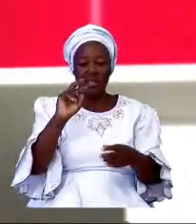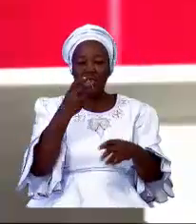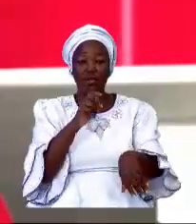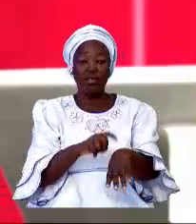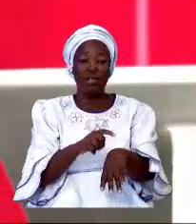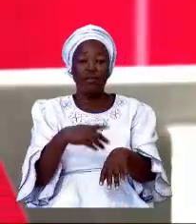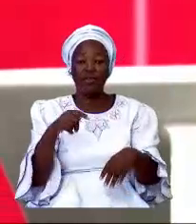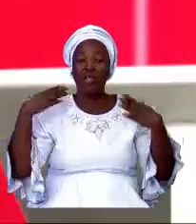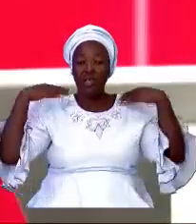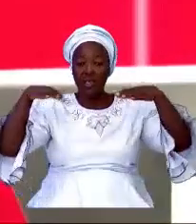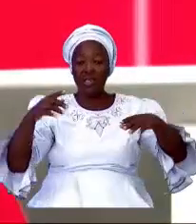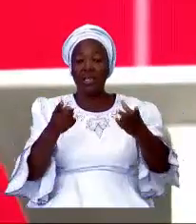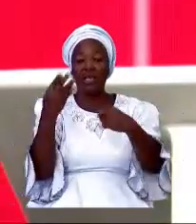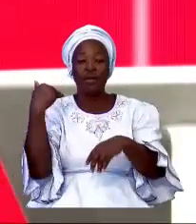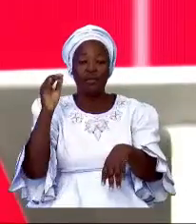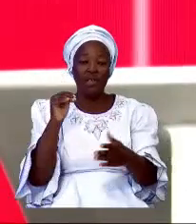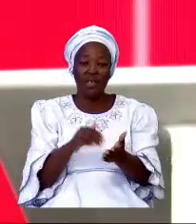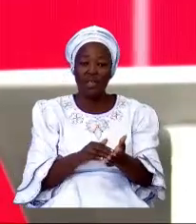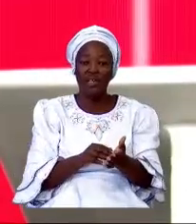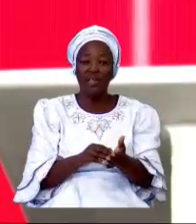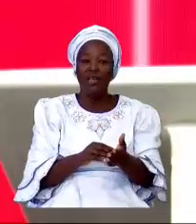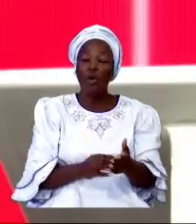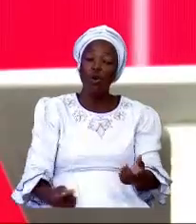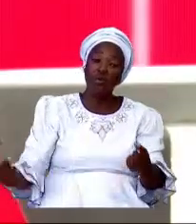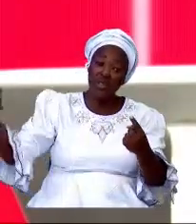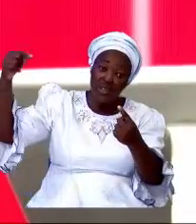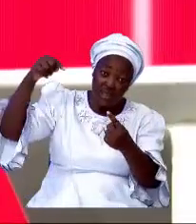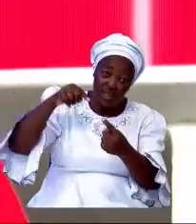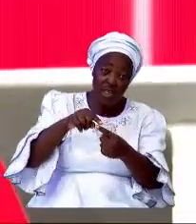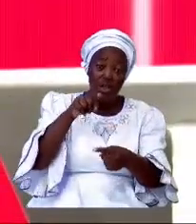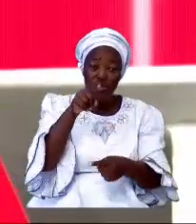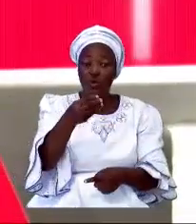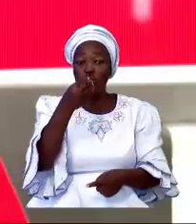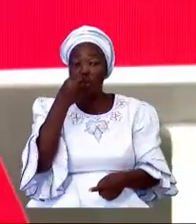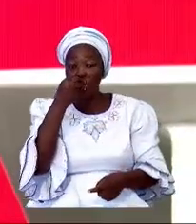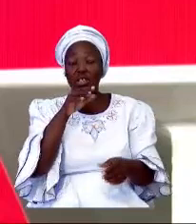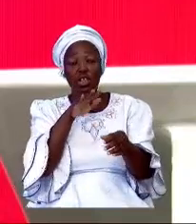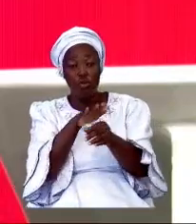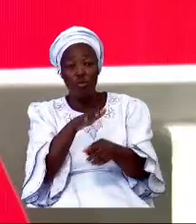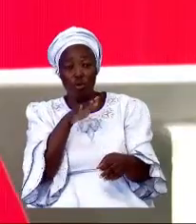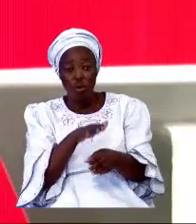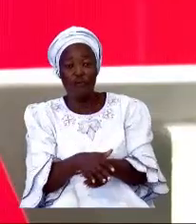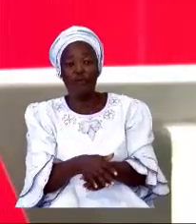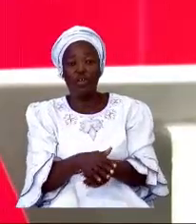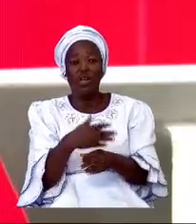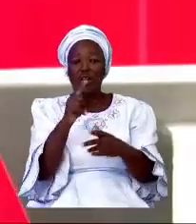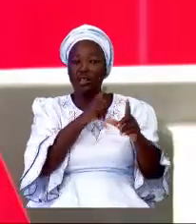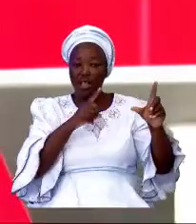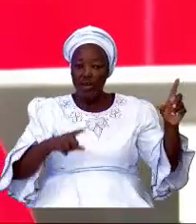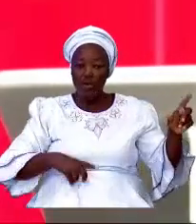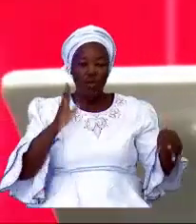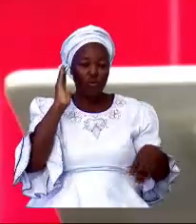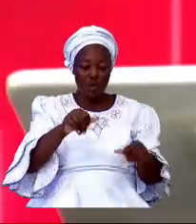he ate, and he drank. The second time, the angel came again, until